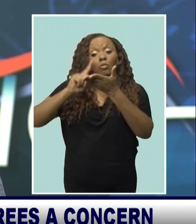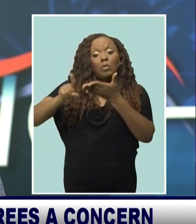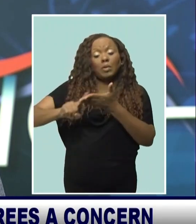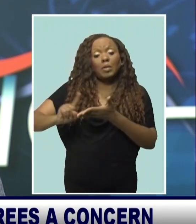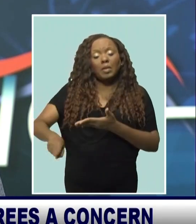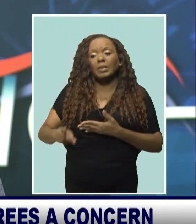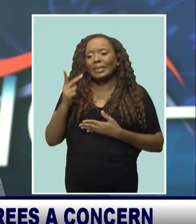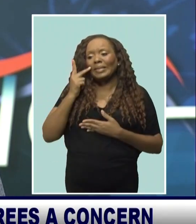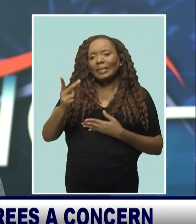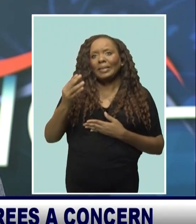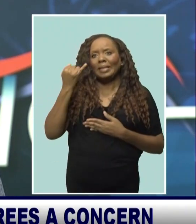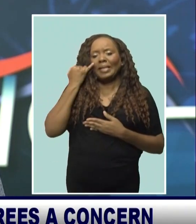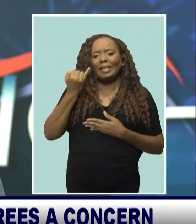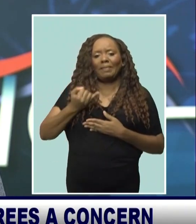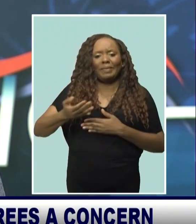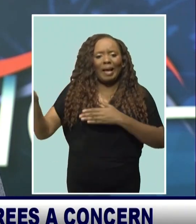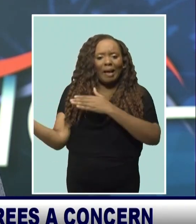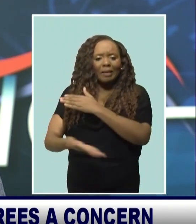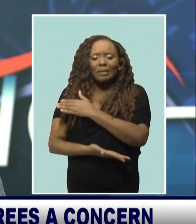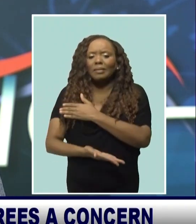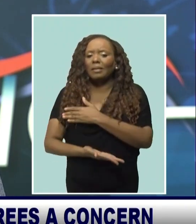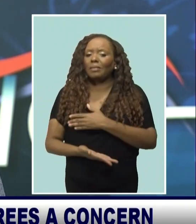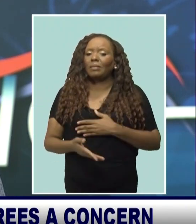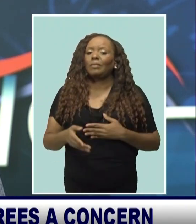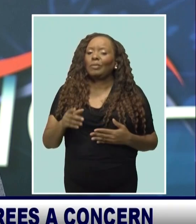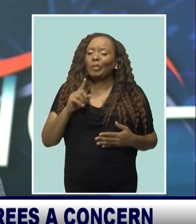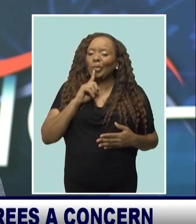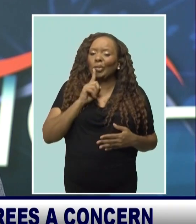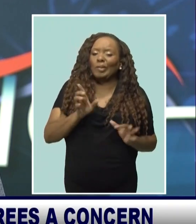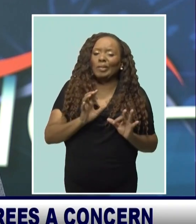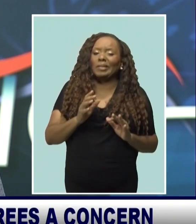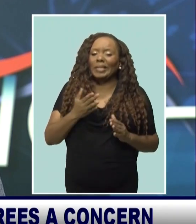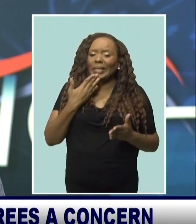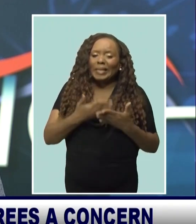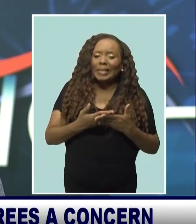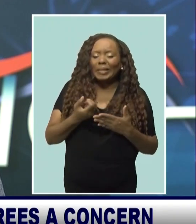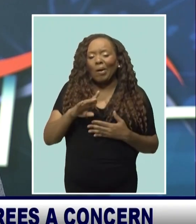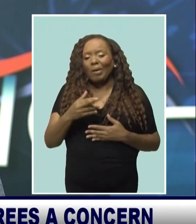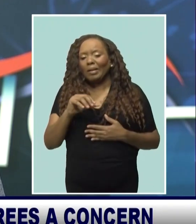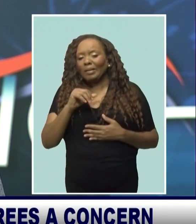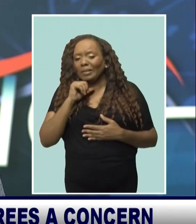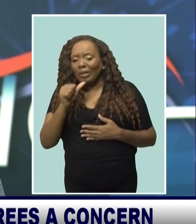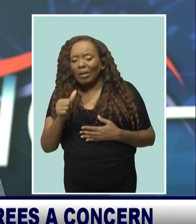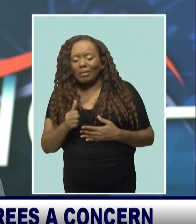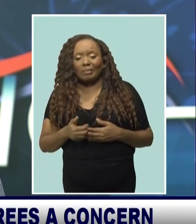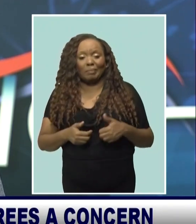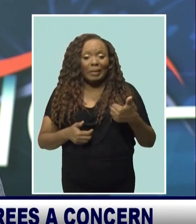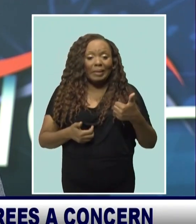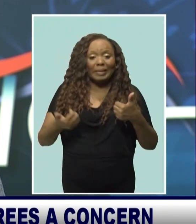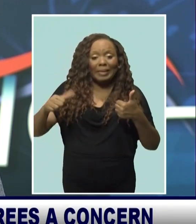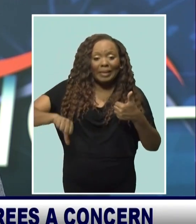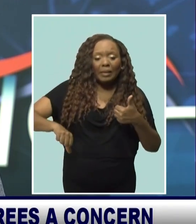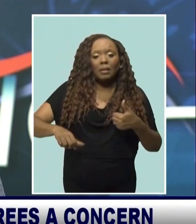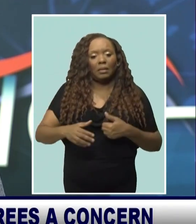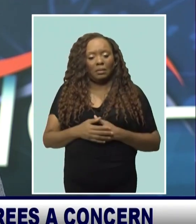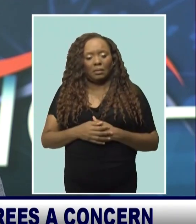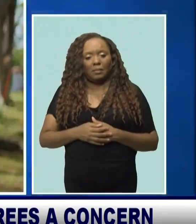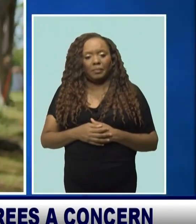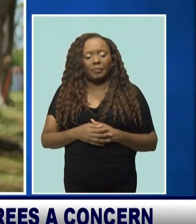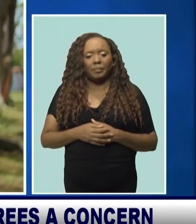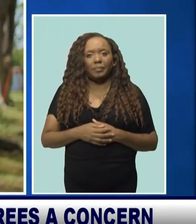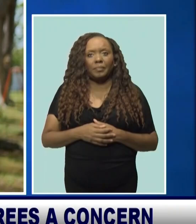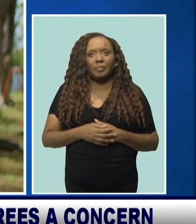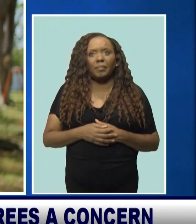and dendrologist Nigel Jones made the comments at one of 3 woodlots in Kendallwood, St. John.